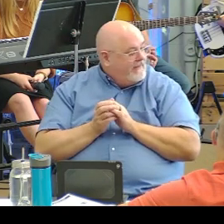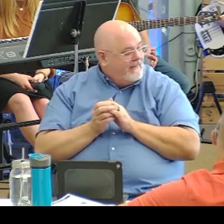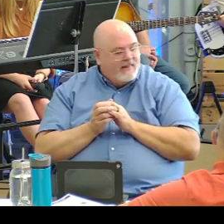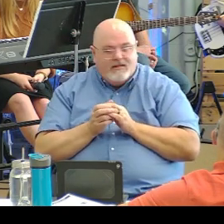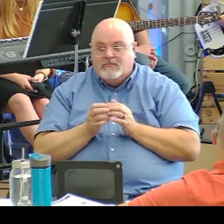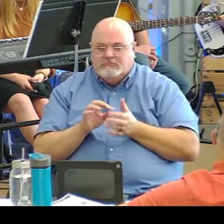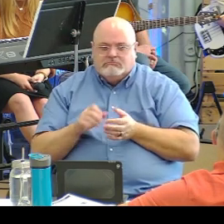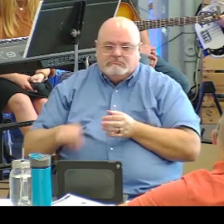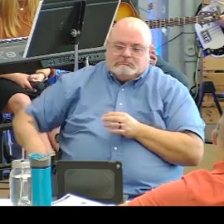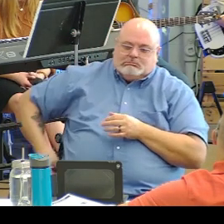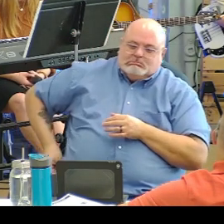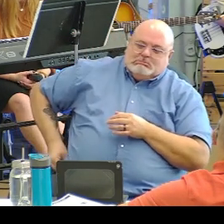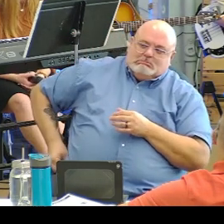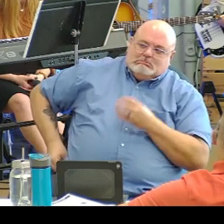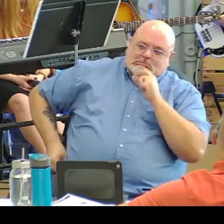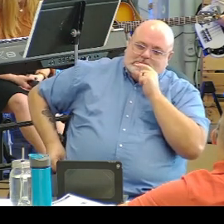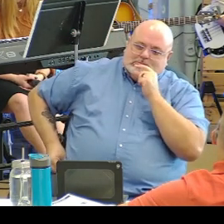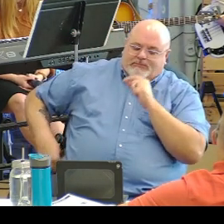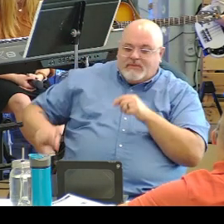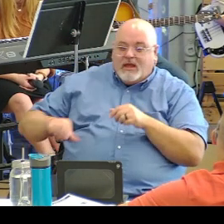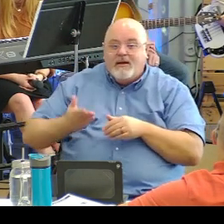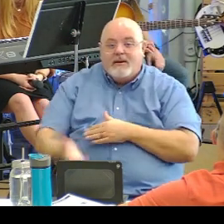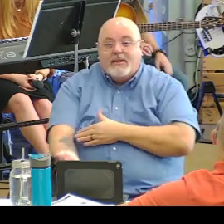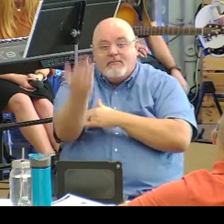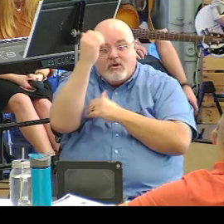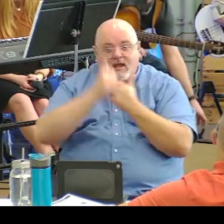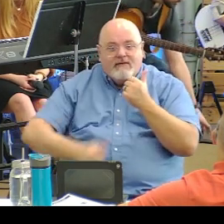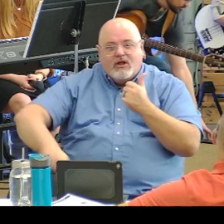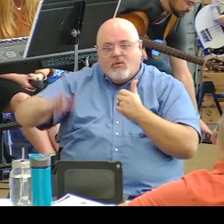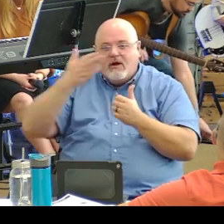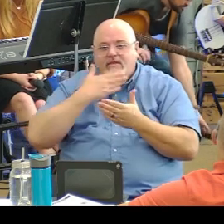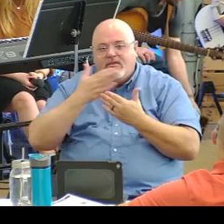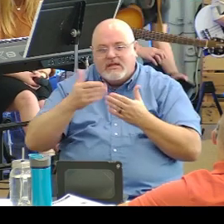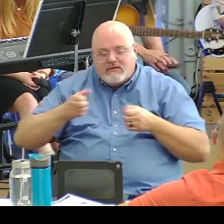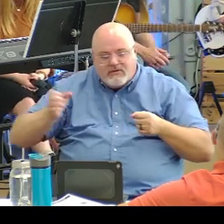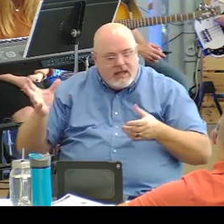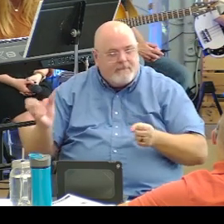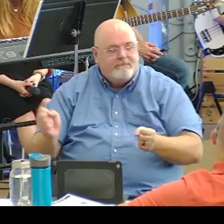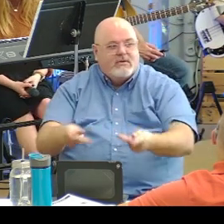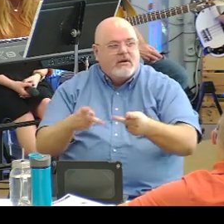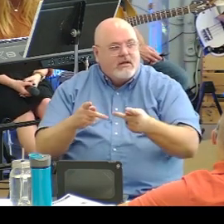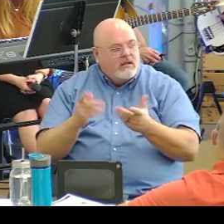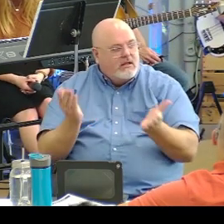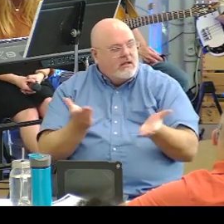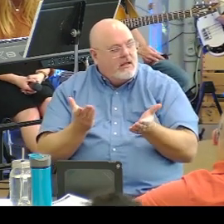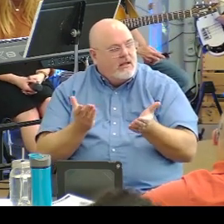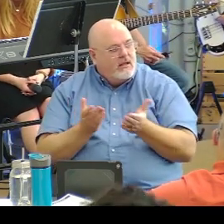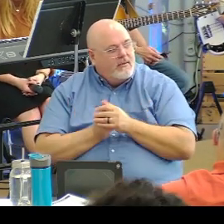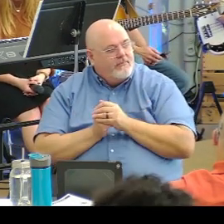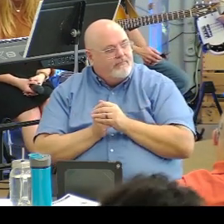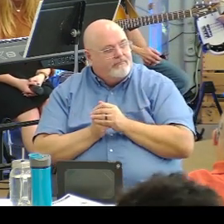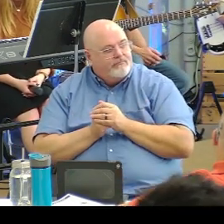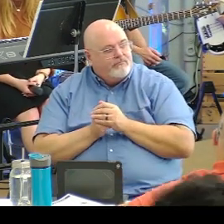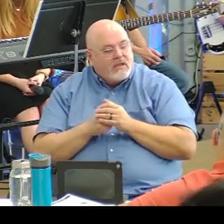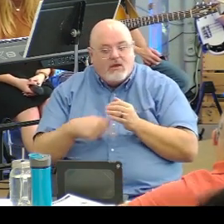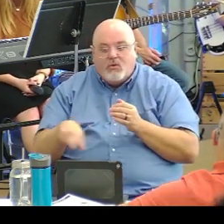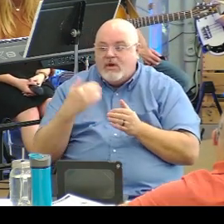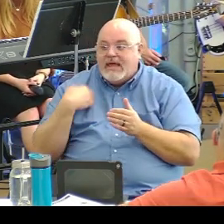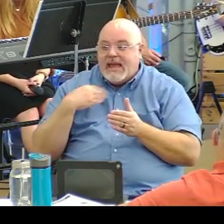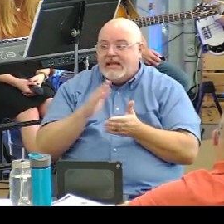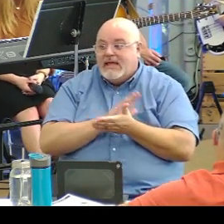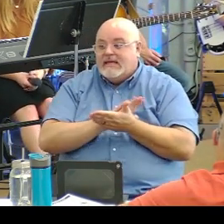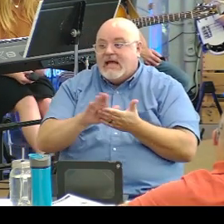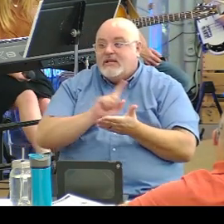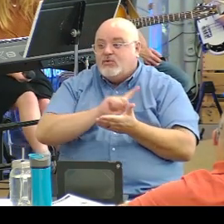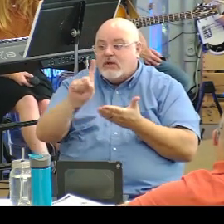Sorry, I just turned mine off. Sorry, my fault. Good morning, everybody. Good morning, everybody. Hey, Thanks for letting us, not like you didn't have a choice, I guess, but we had a